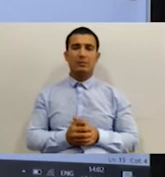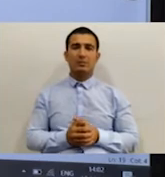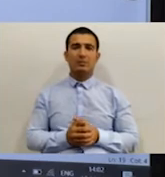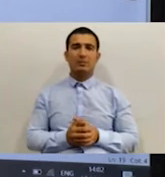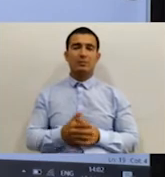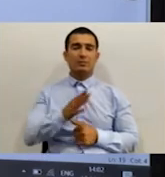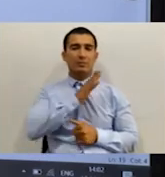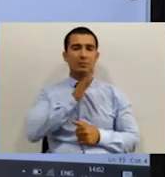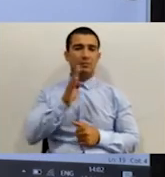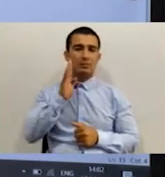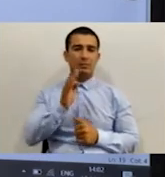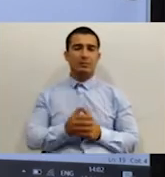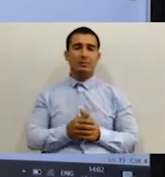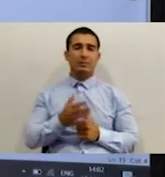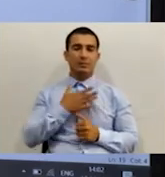O'zbekiston